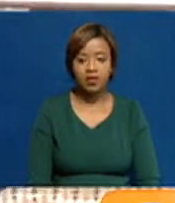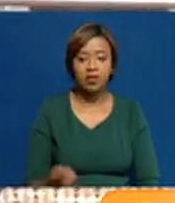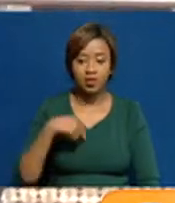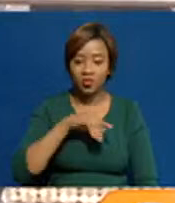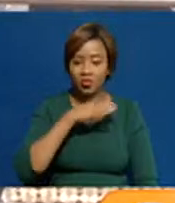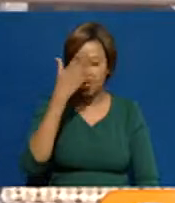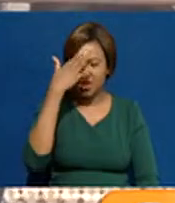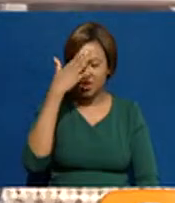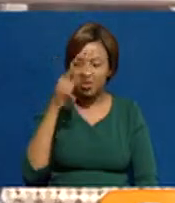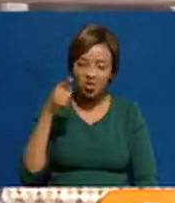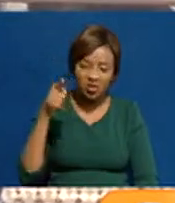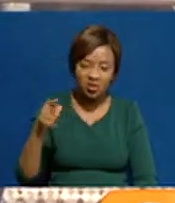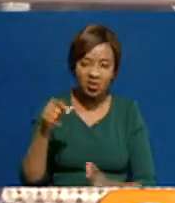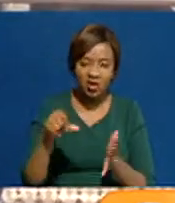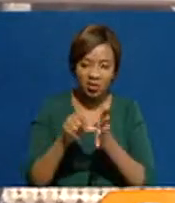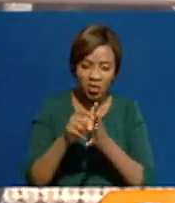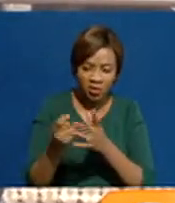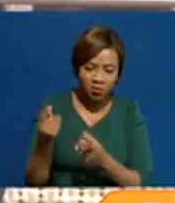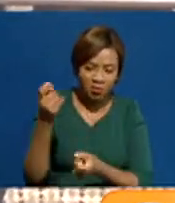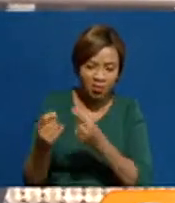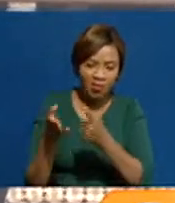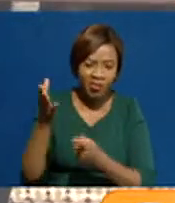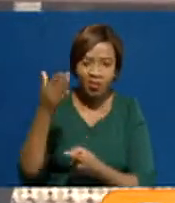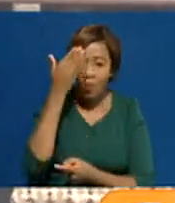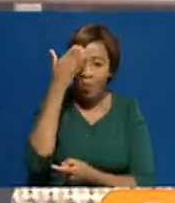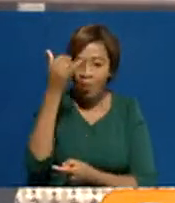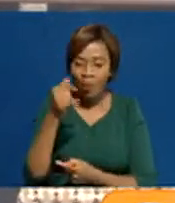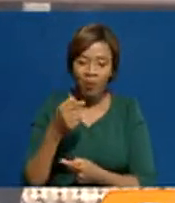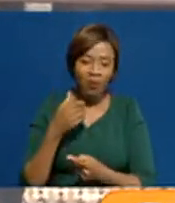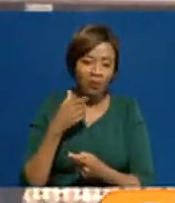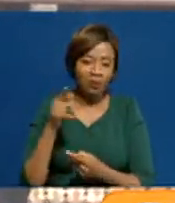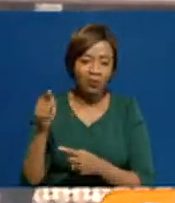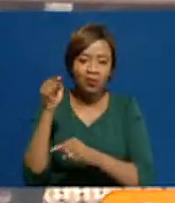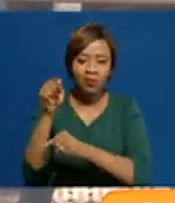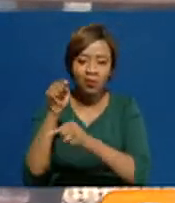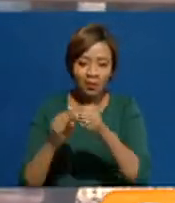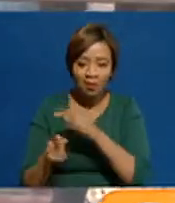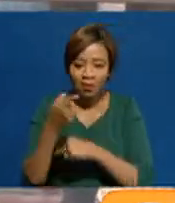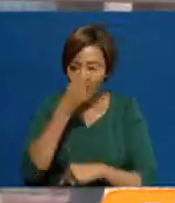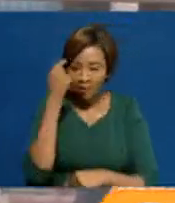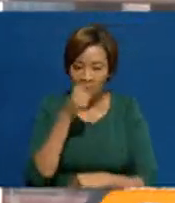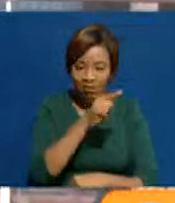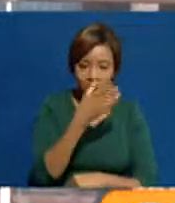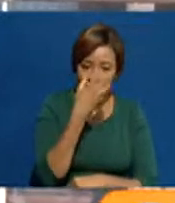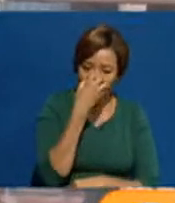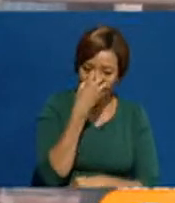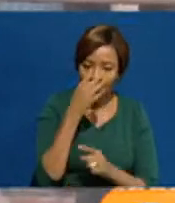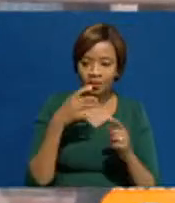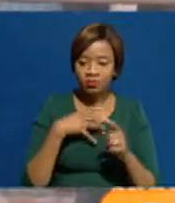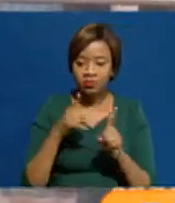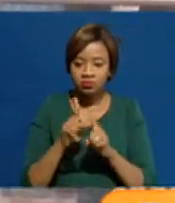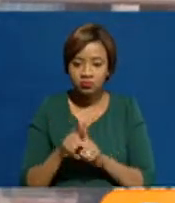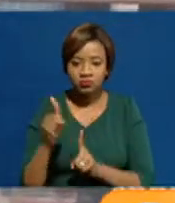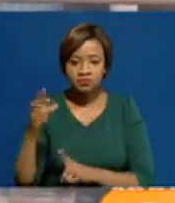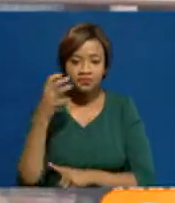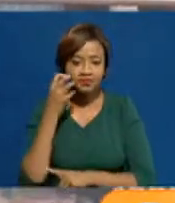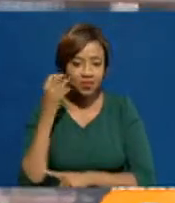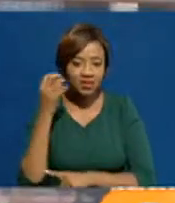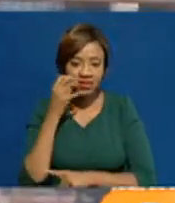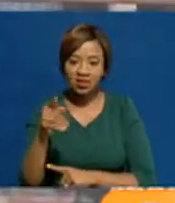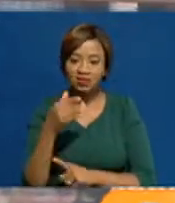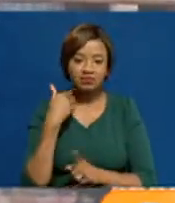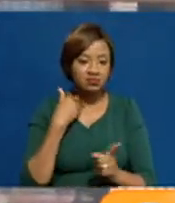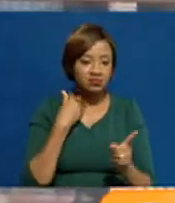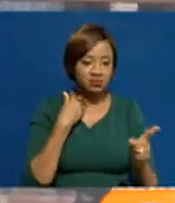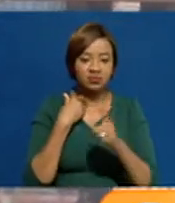kisasi. Because there was bad blood between Dr. Matiang'i and Dr. William Ruto. But we want to tell William Ruto, you